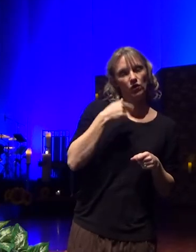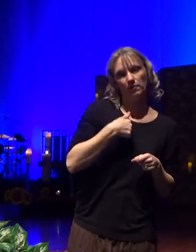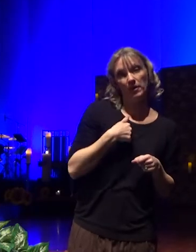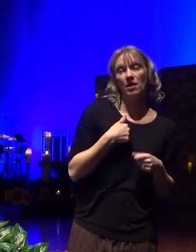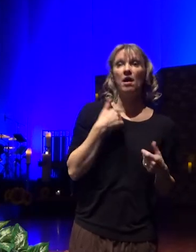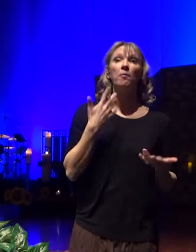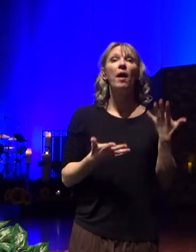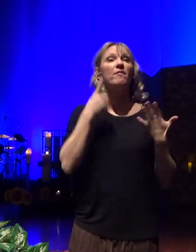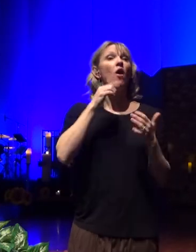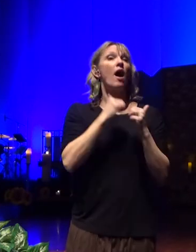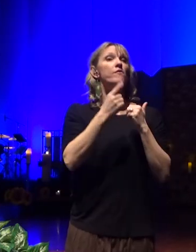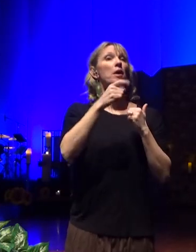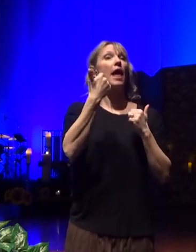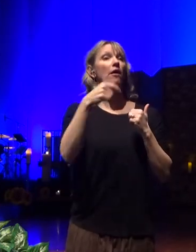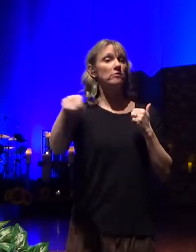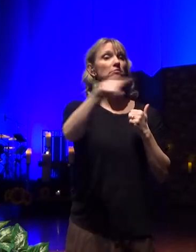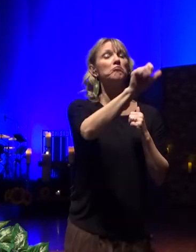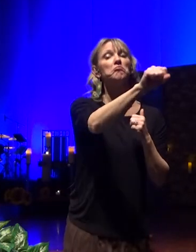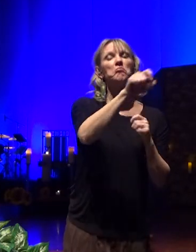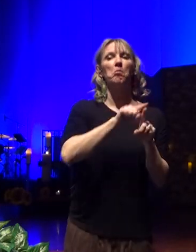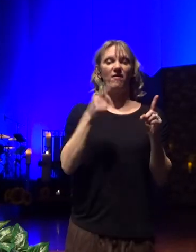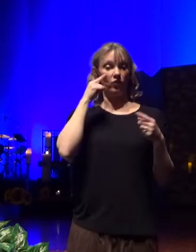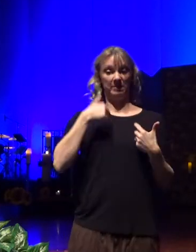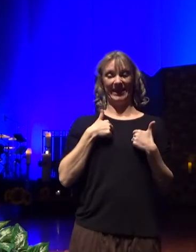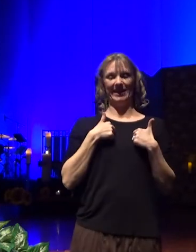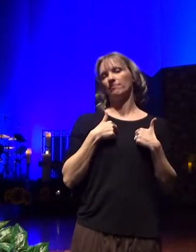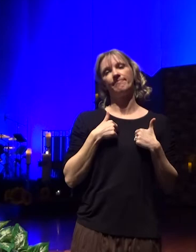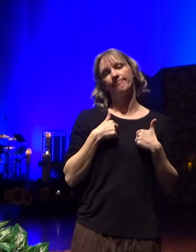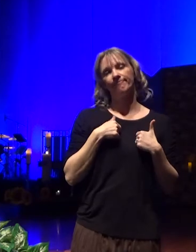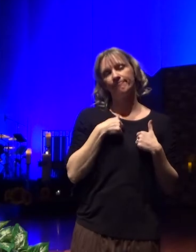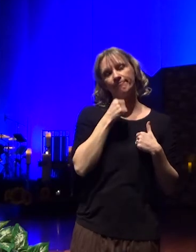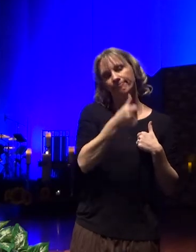There's not enough good for me. Maybe for everybody else, but for me, no.